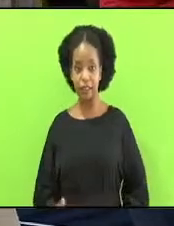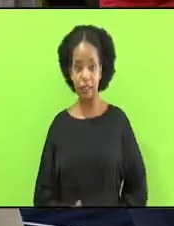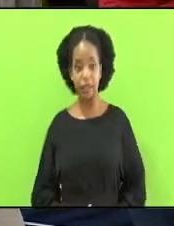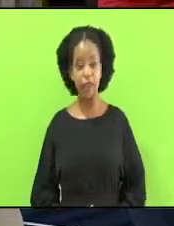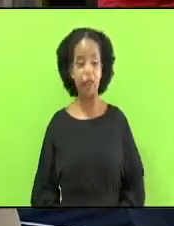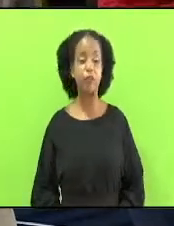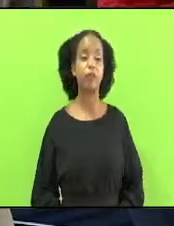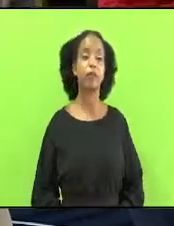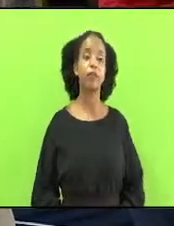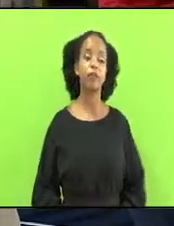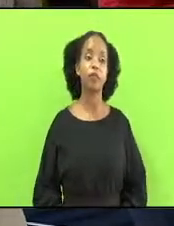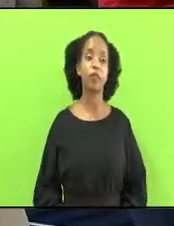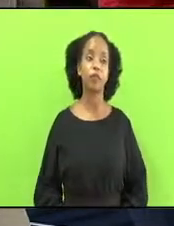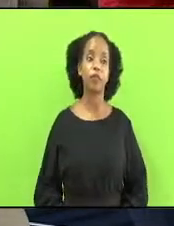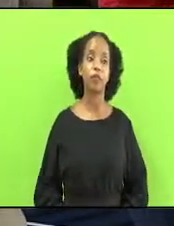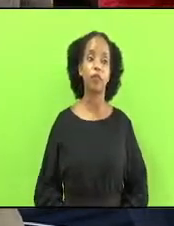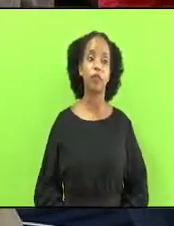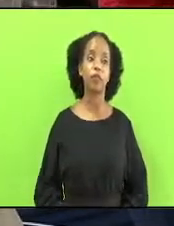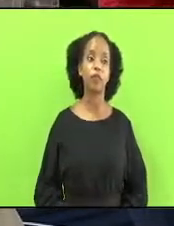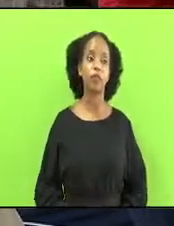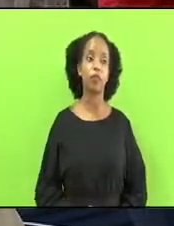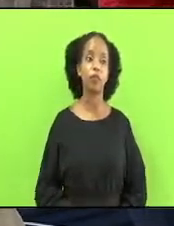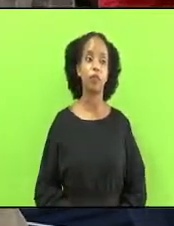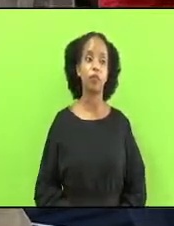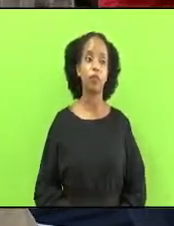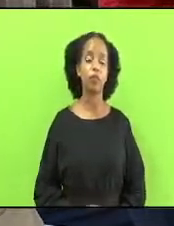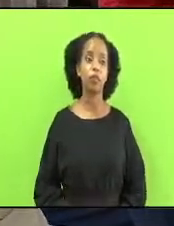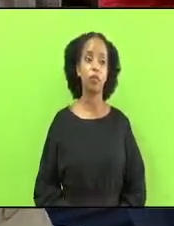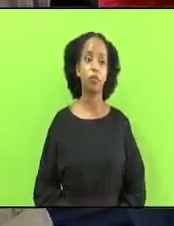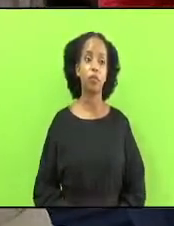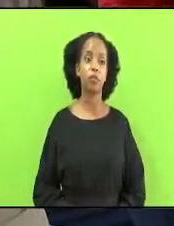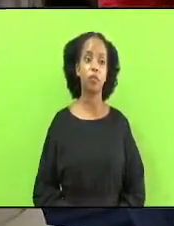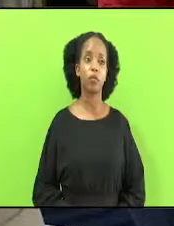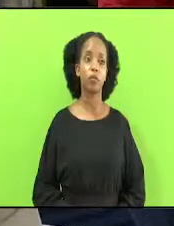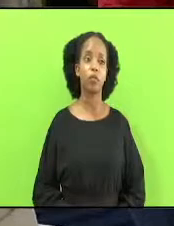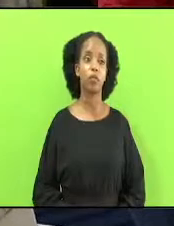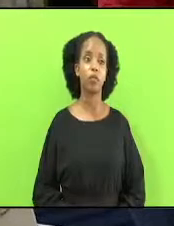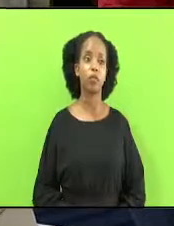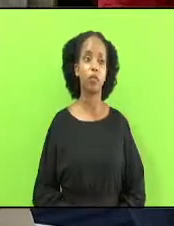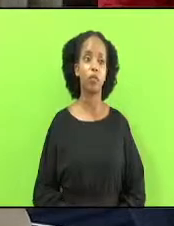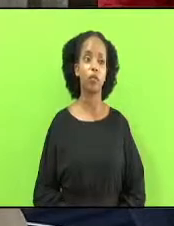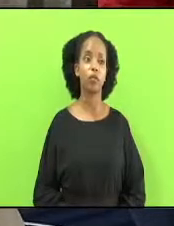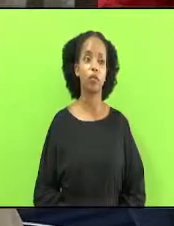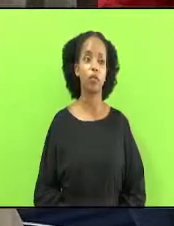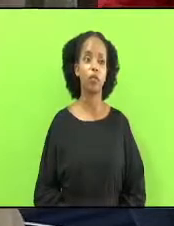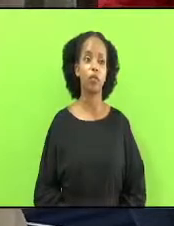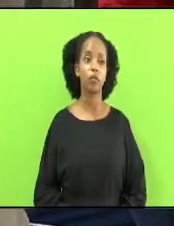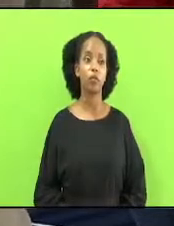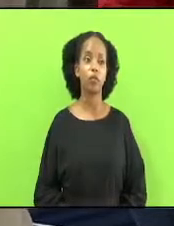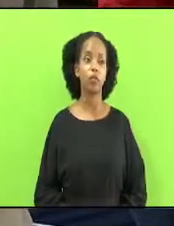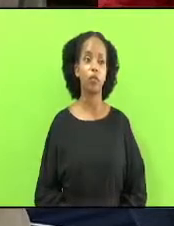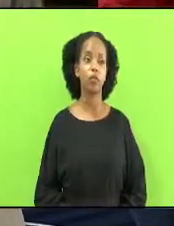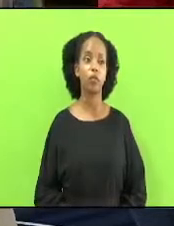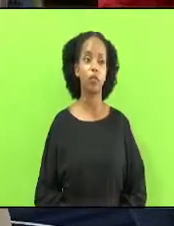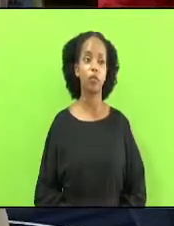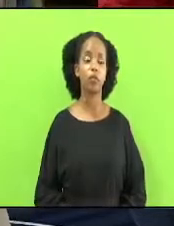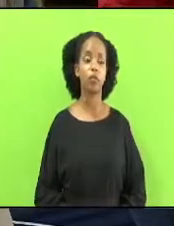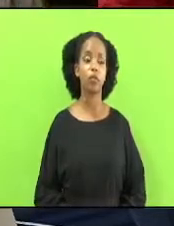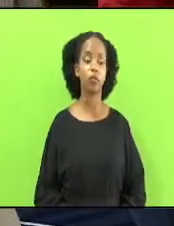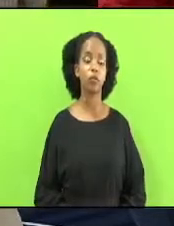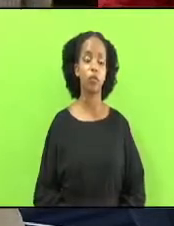making this humble plea that you assist you assist us as young people, so that we are able